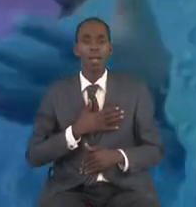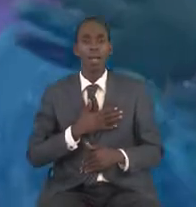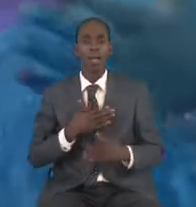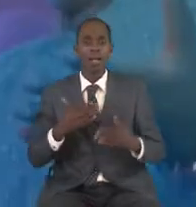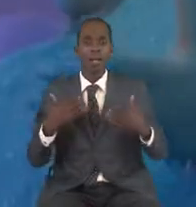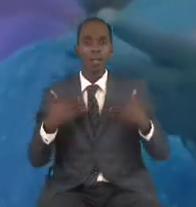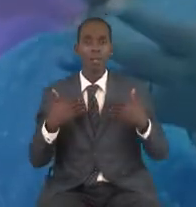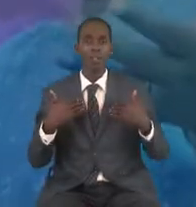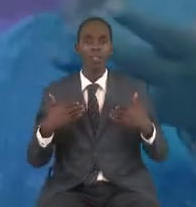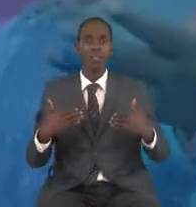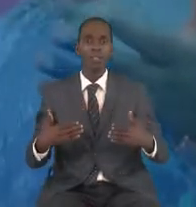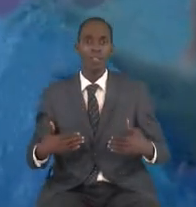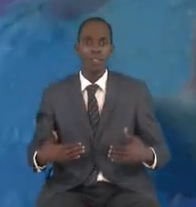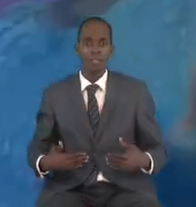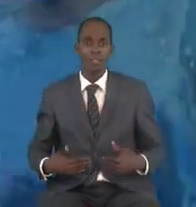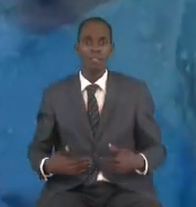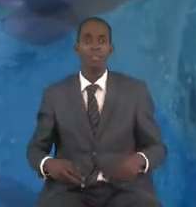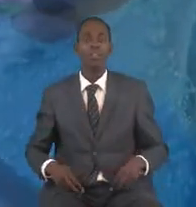My body